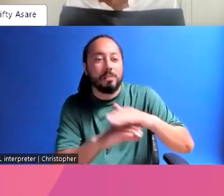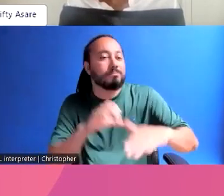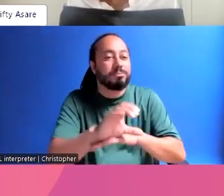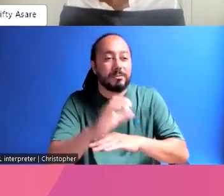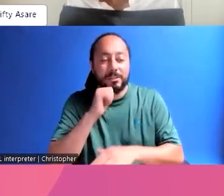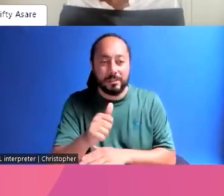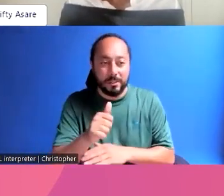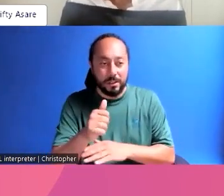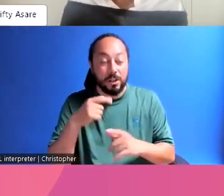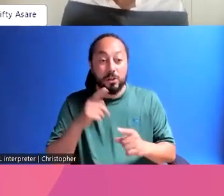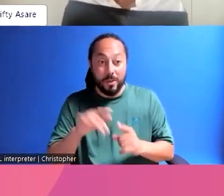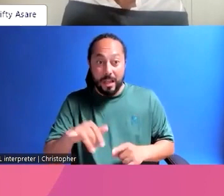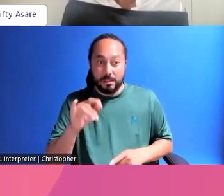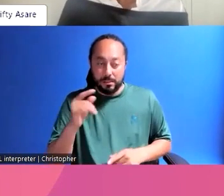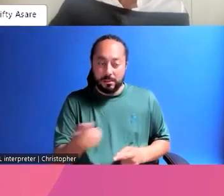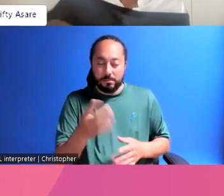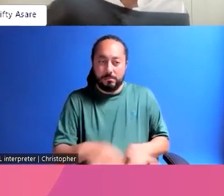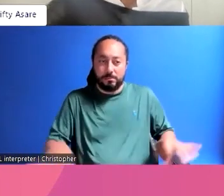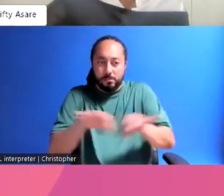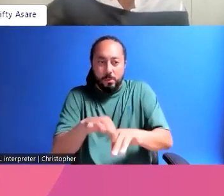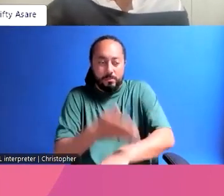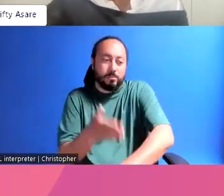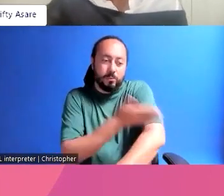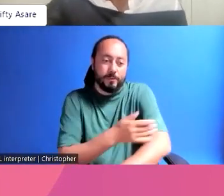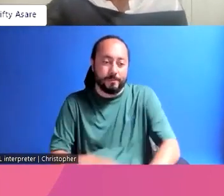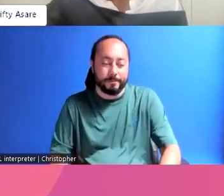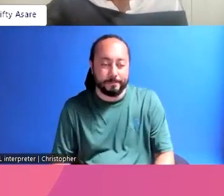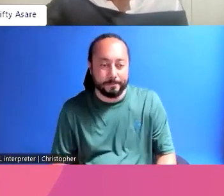note of and something that we hope can be improved upon.